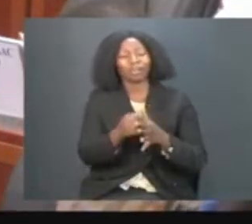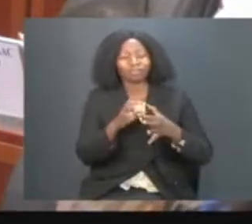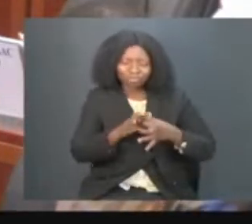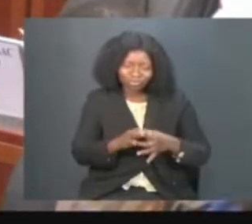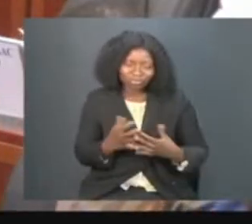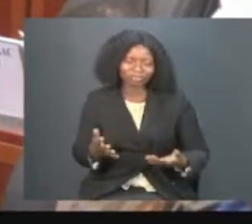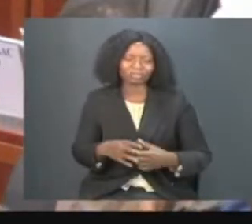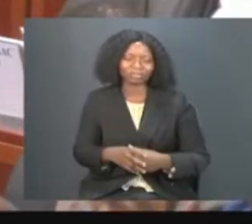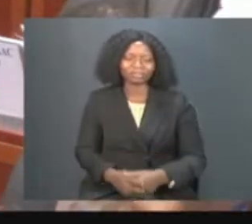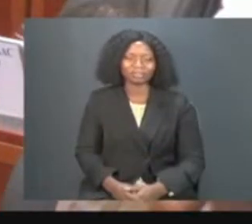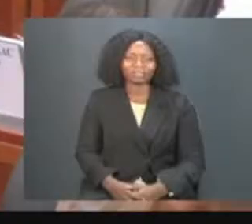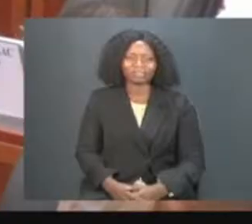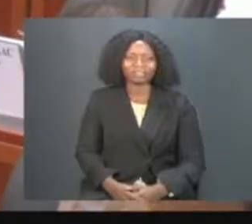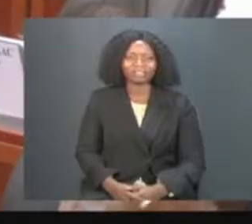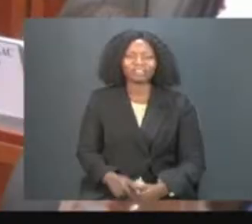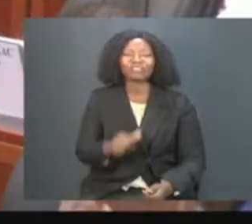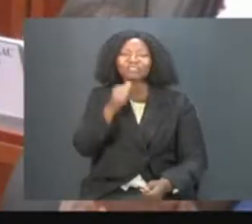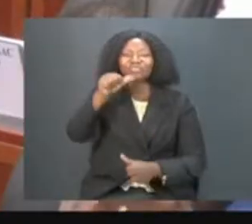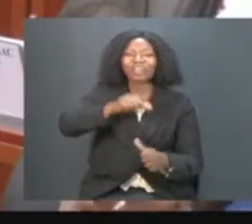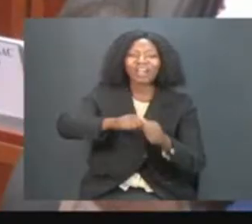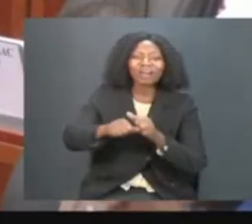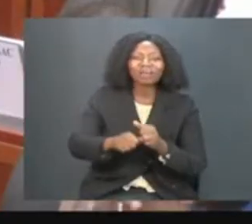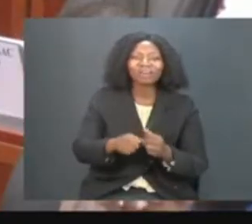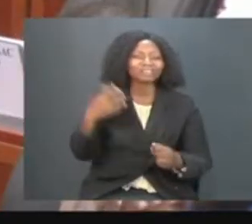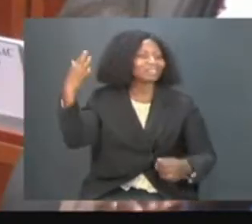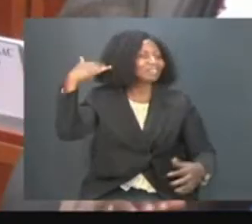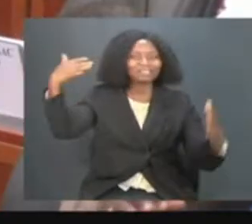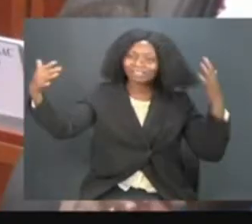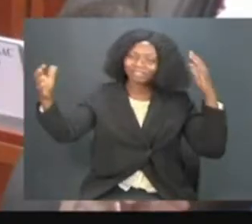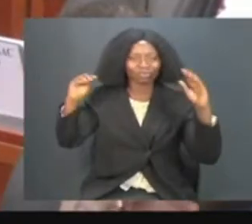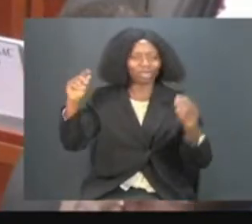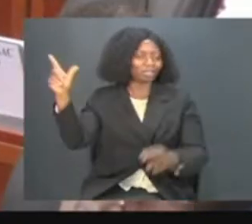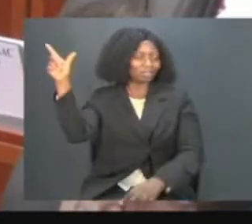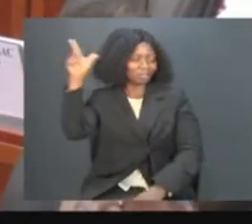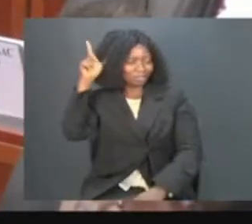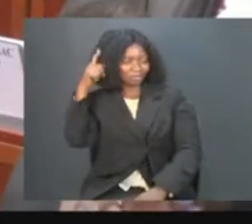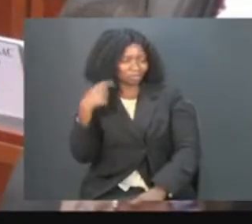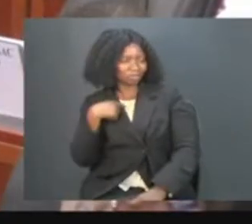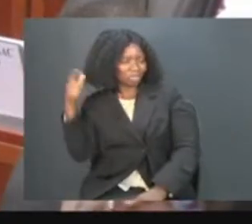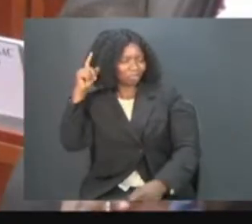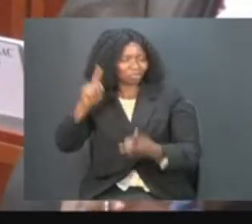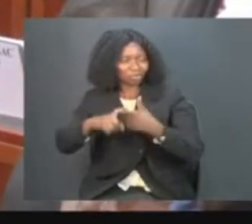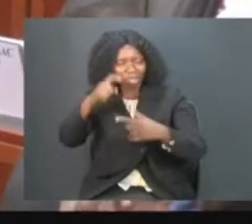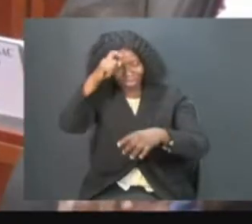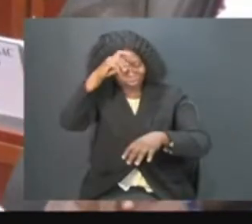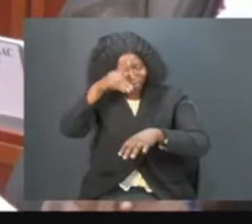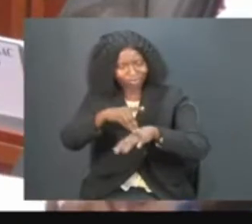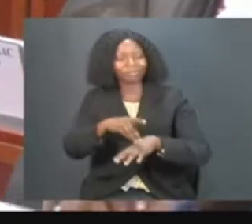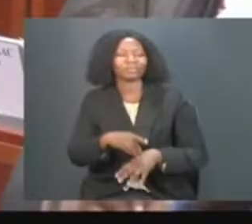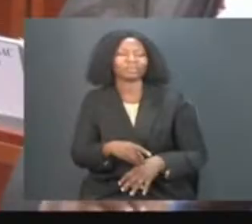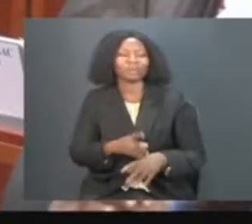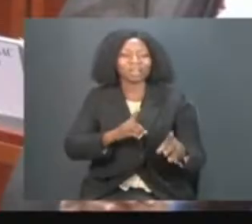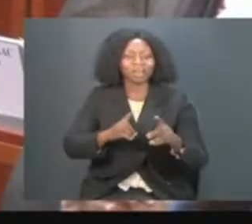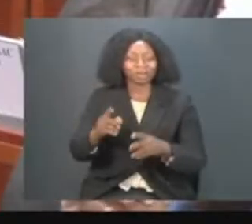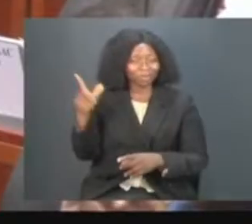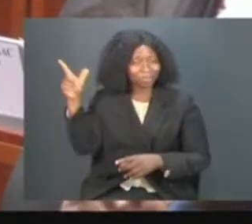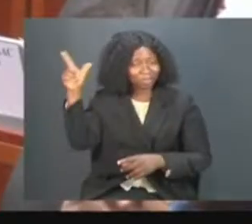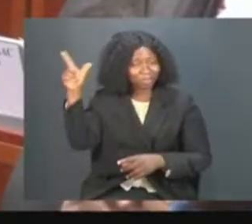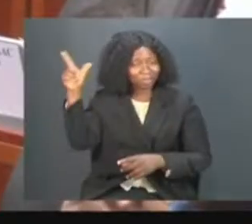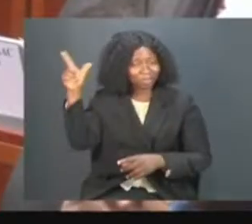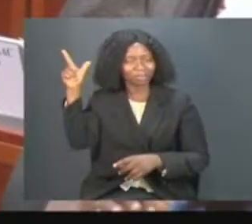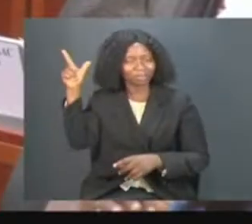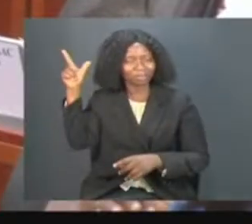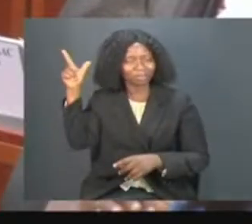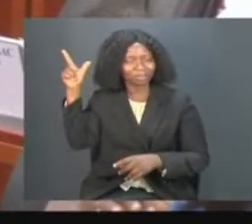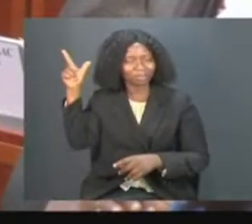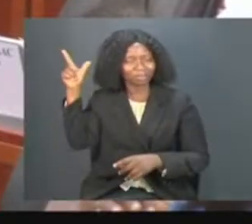us. It is not about shouting. It's about listening to me and listening to wisdom. That is what I did when I was listening to you. It's the